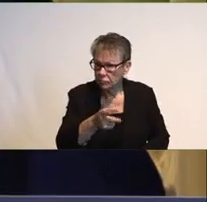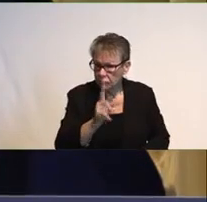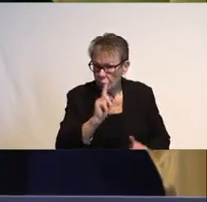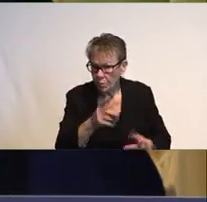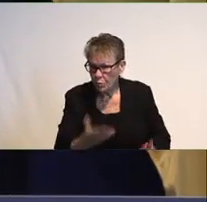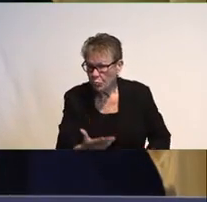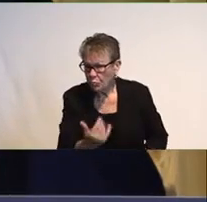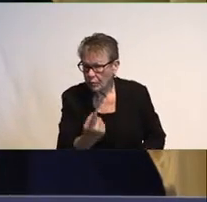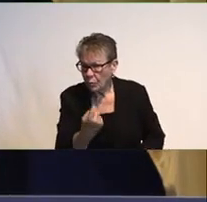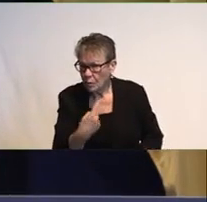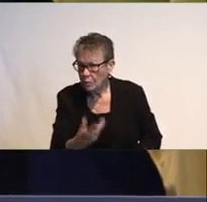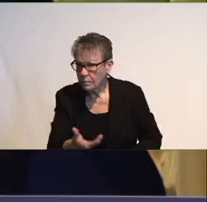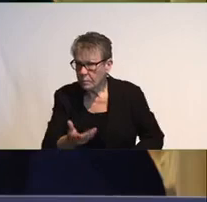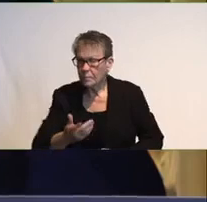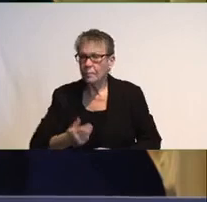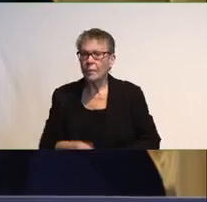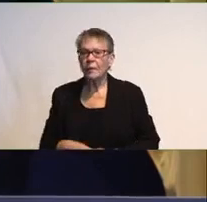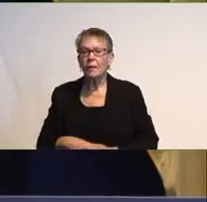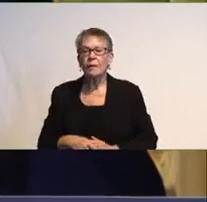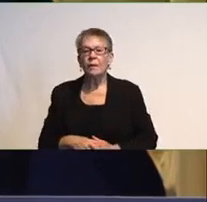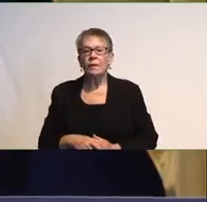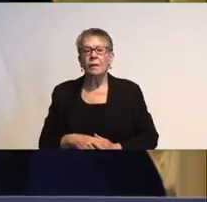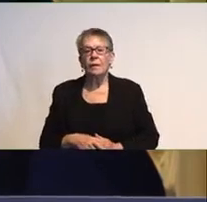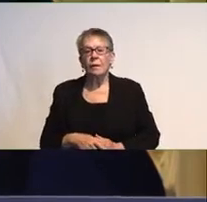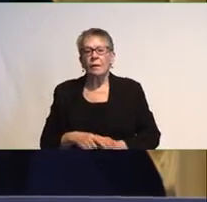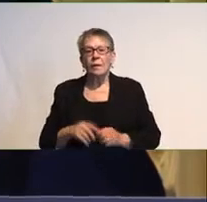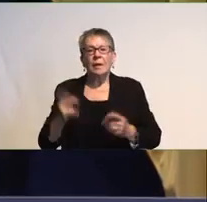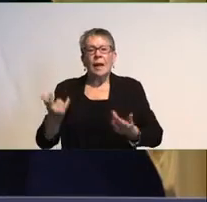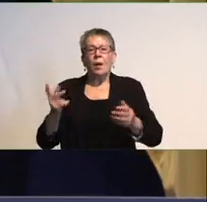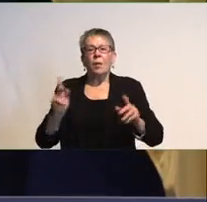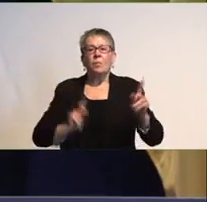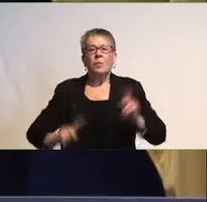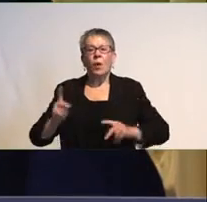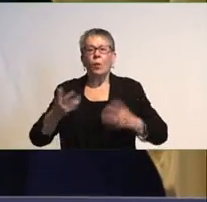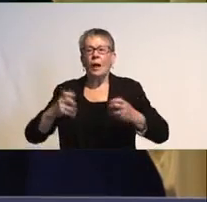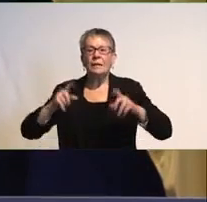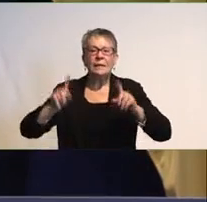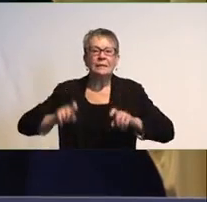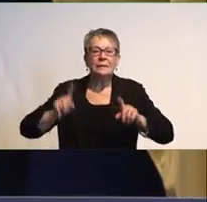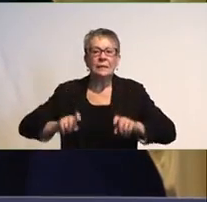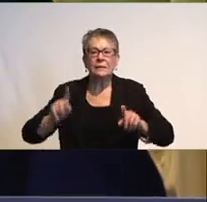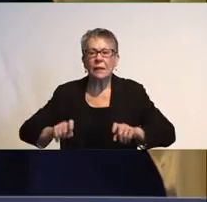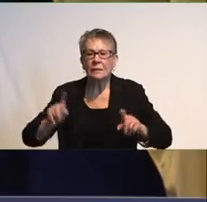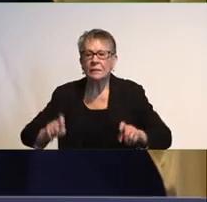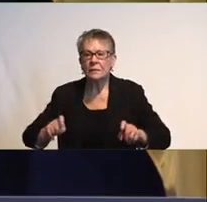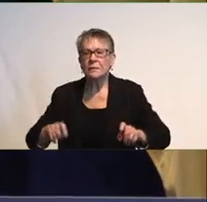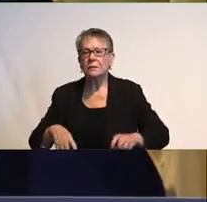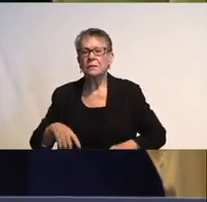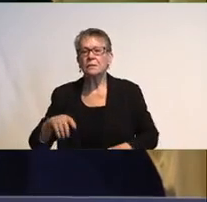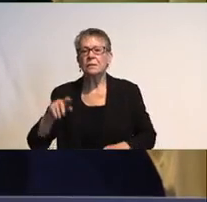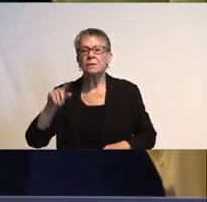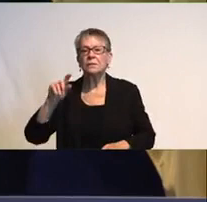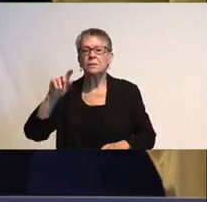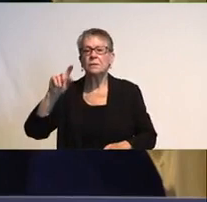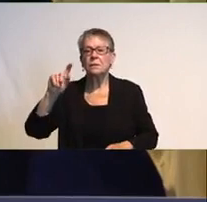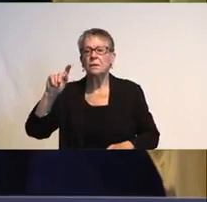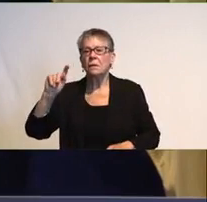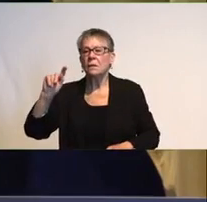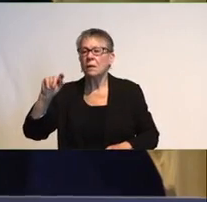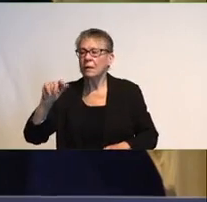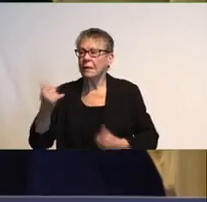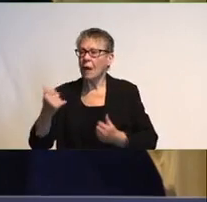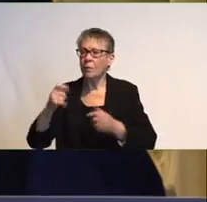What's the trend in demand for testing statewide, and does the state have plans for increasing capacity for testing?